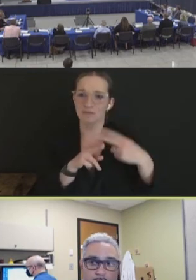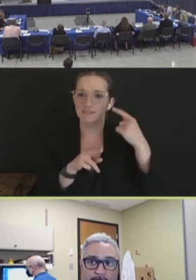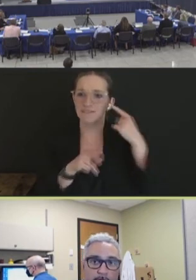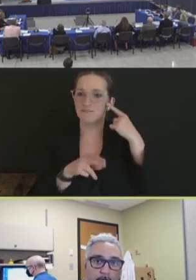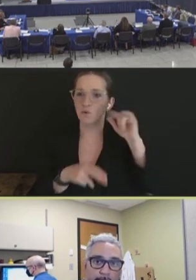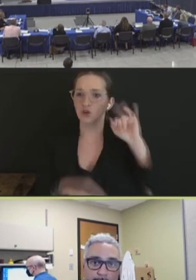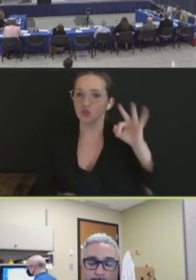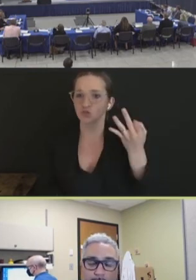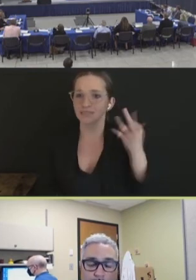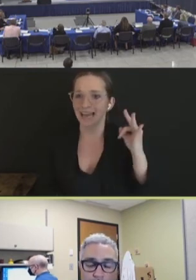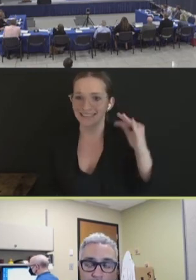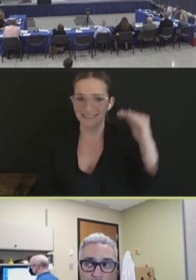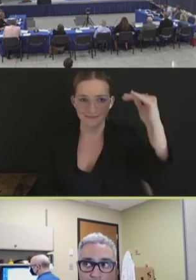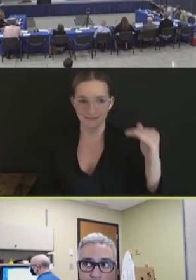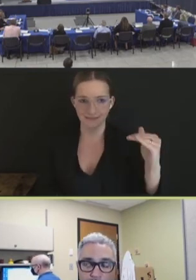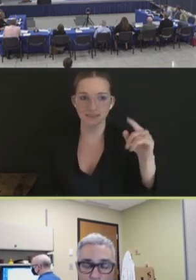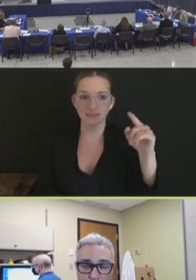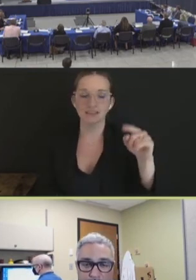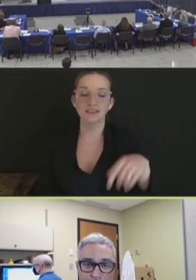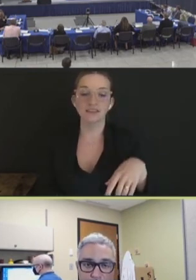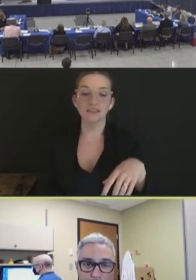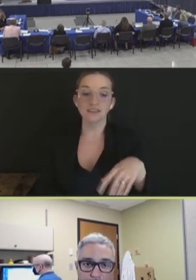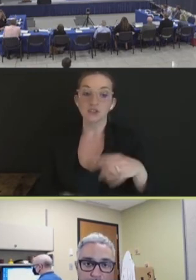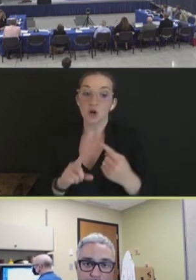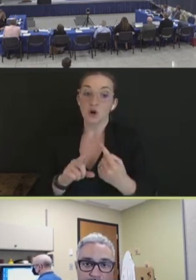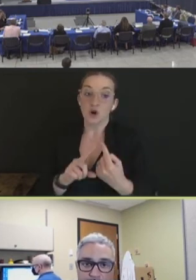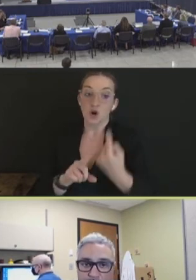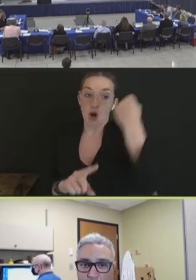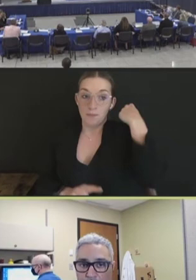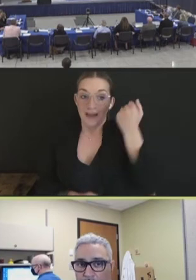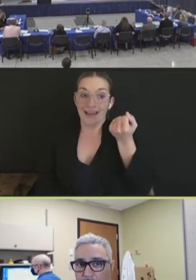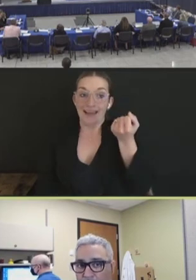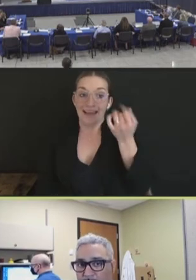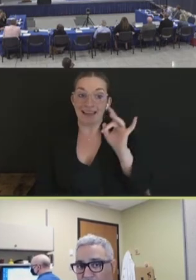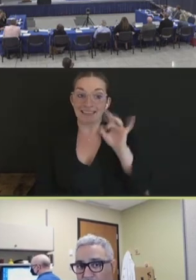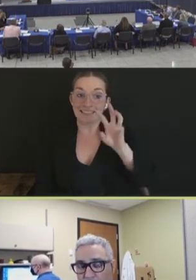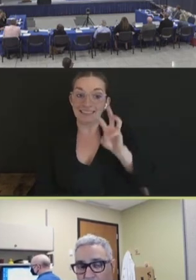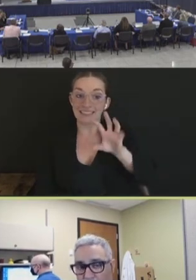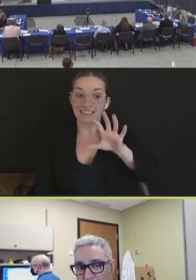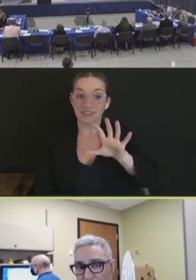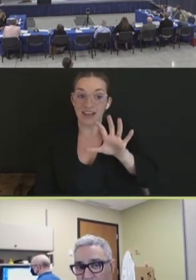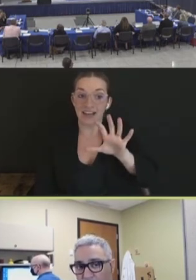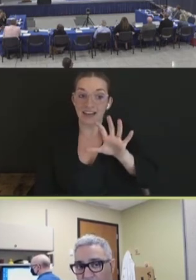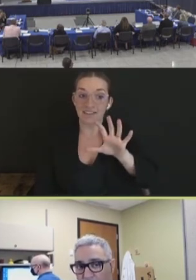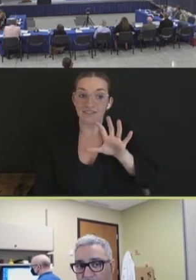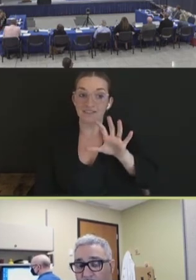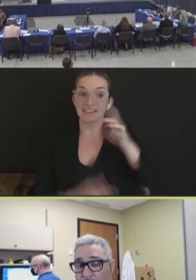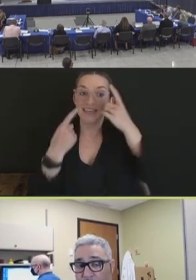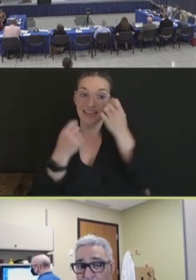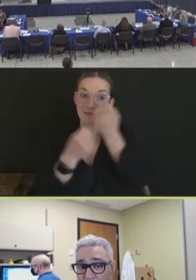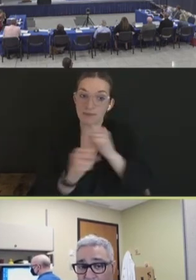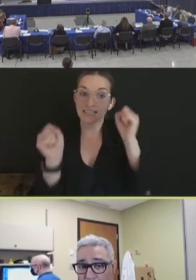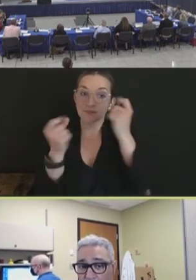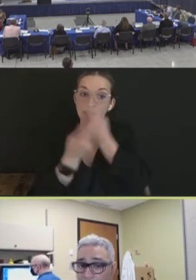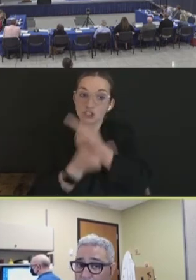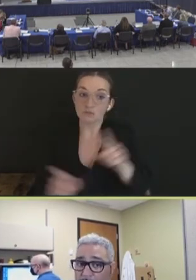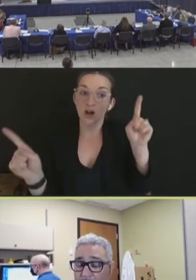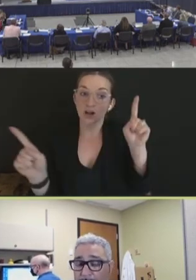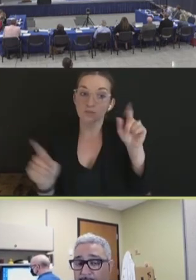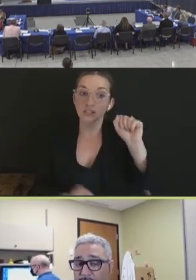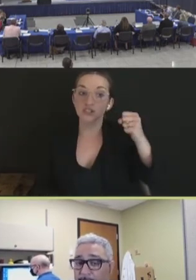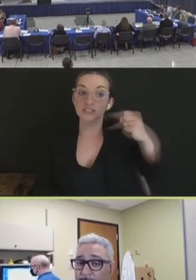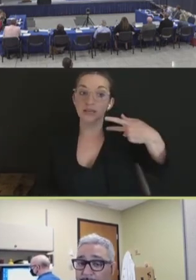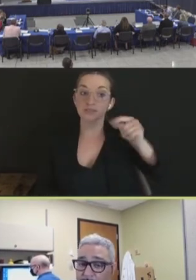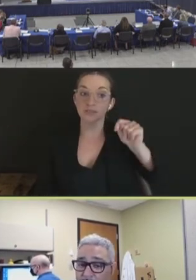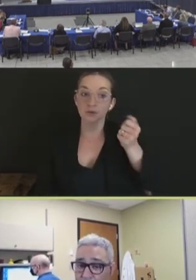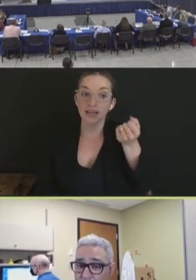So, if you go back thinking from that date, 1865, the Emancipation Proclamation was in September 1862. And then as